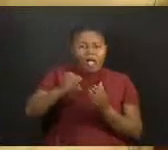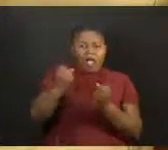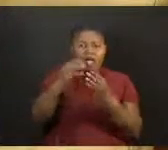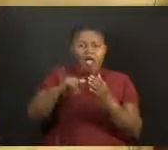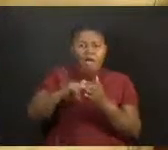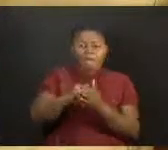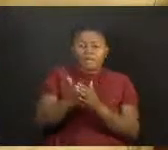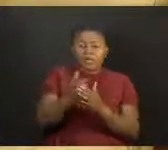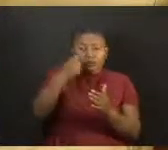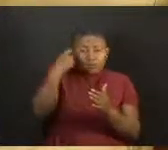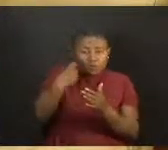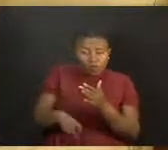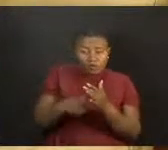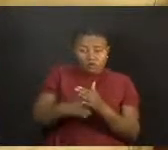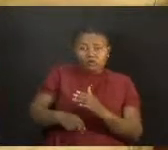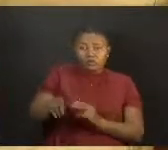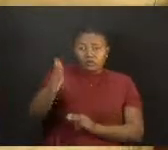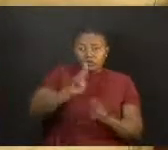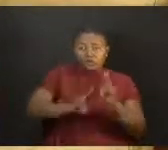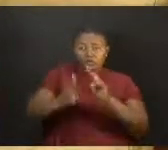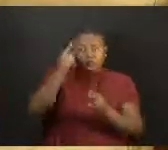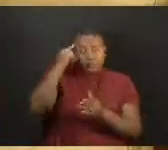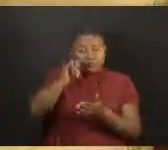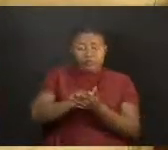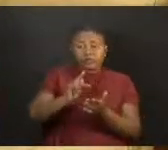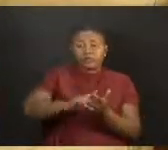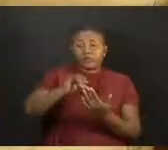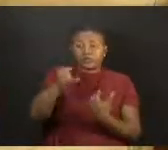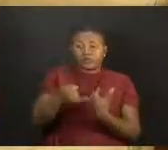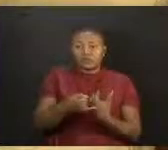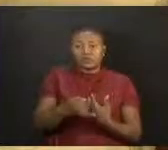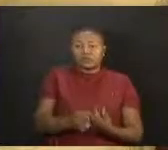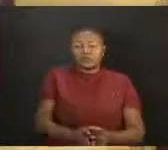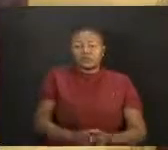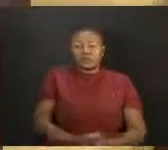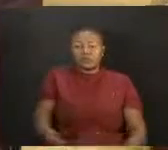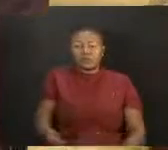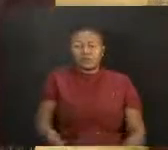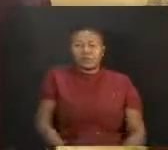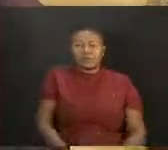accounted for the cost of the project? Thank you.